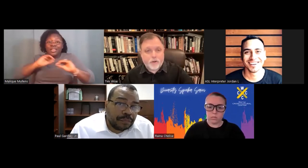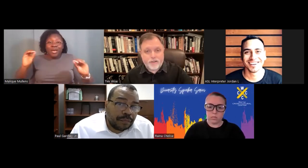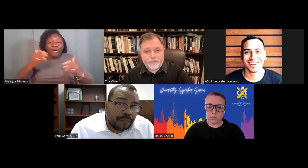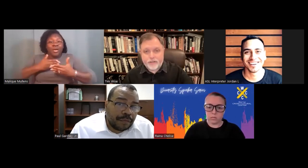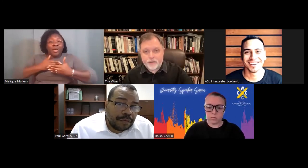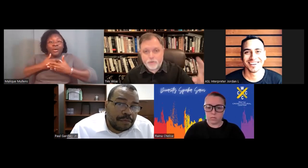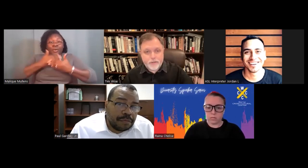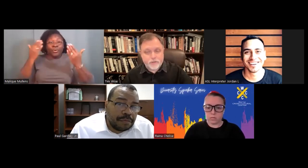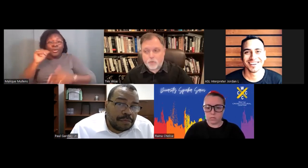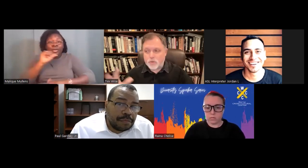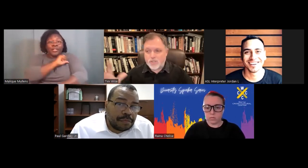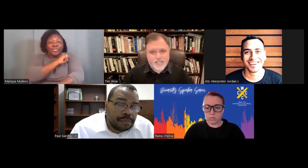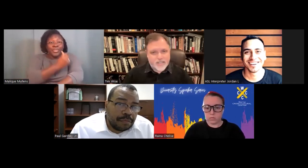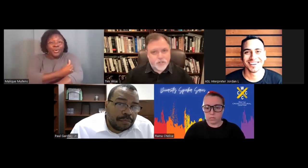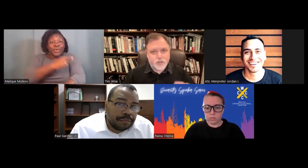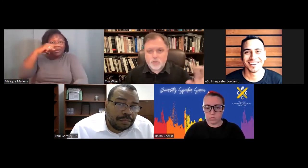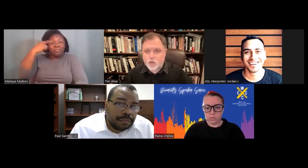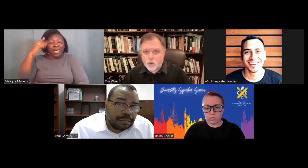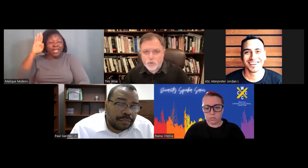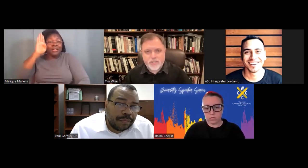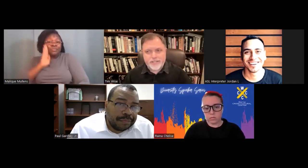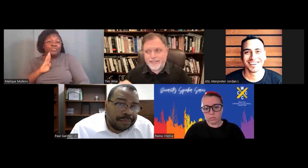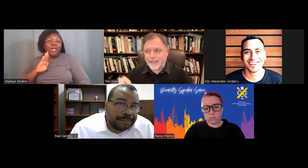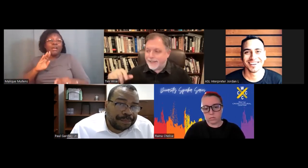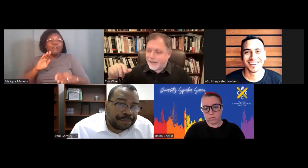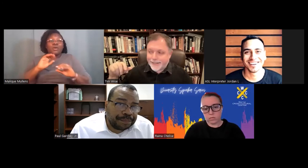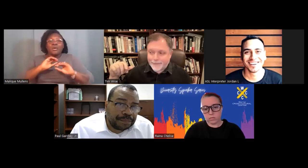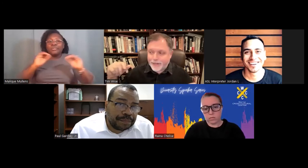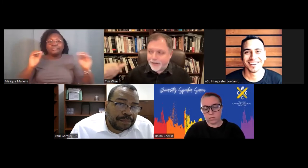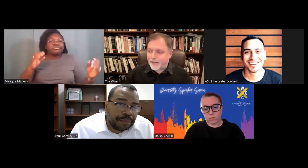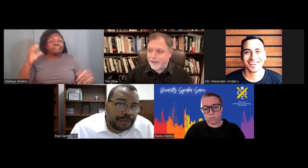brown authority figures, mentors, teachers, coaches,